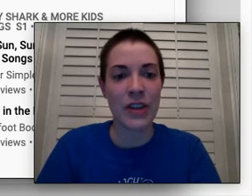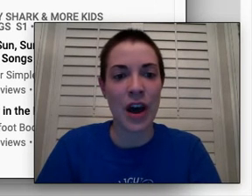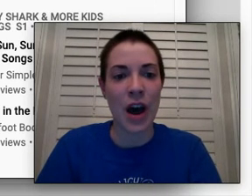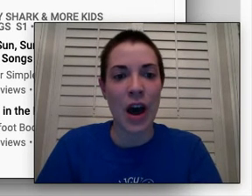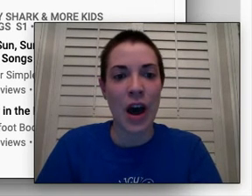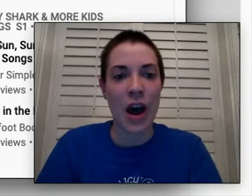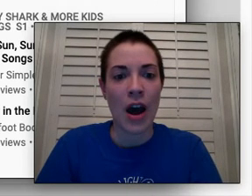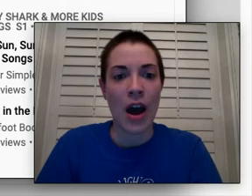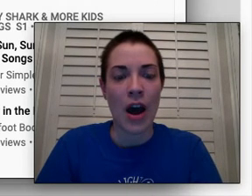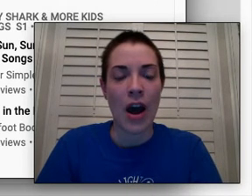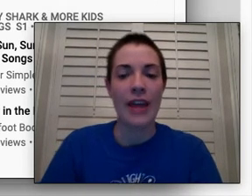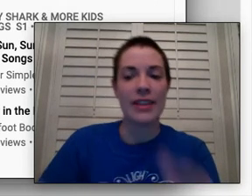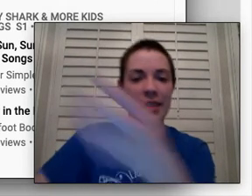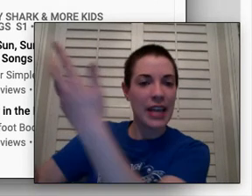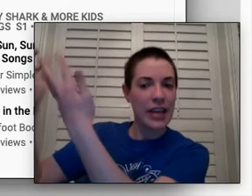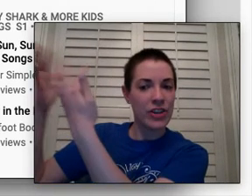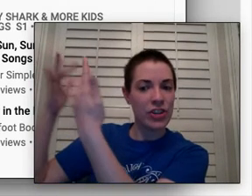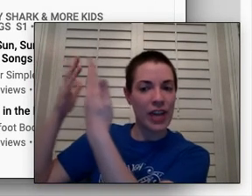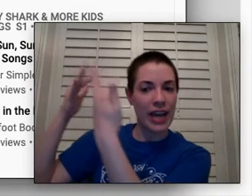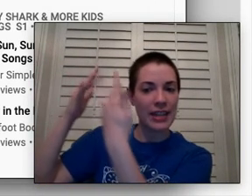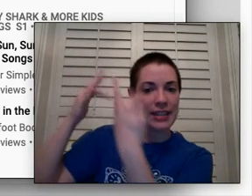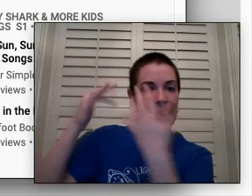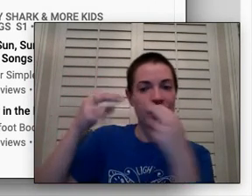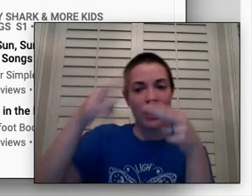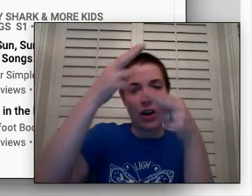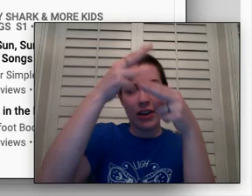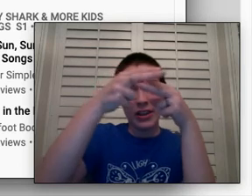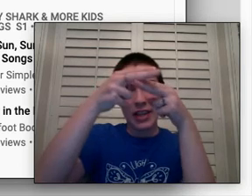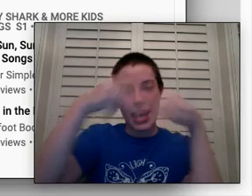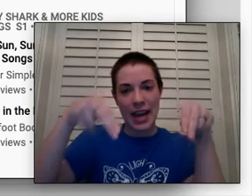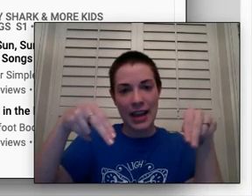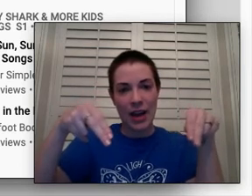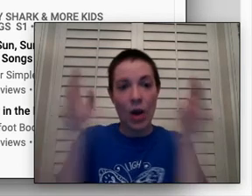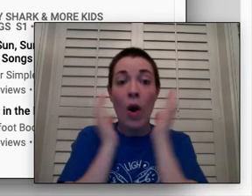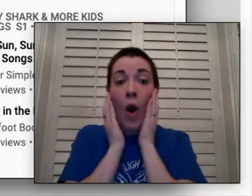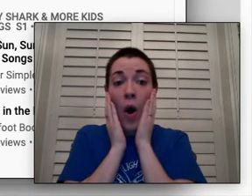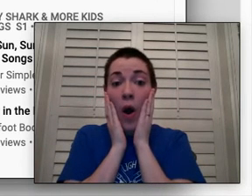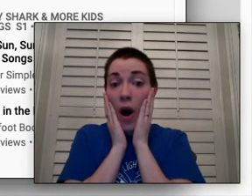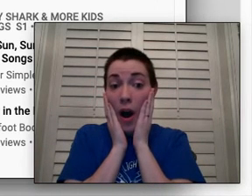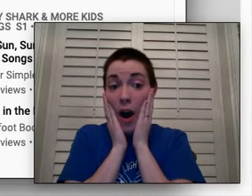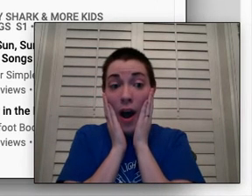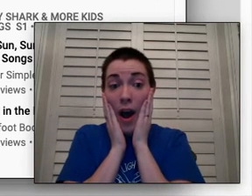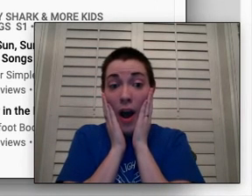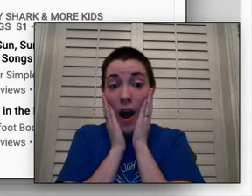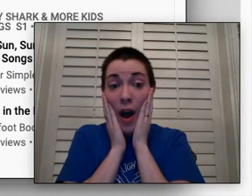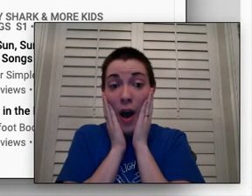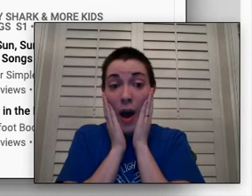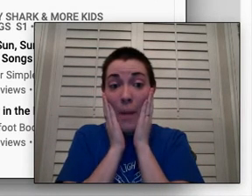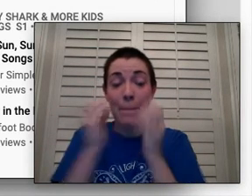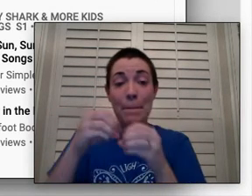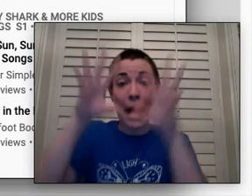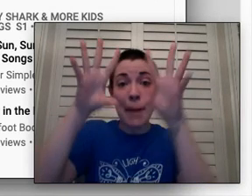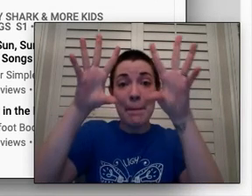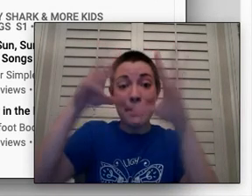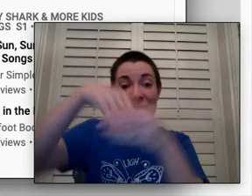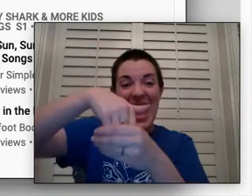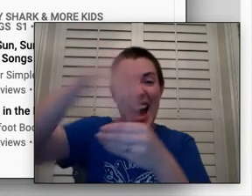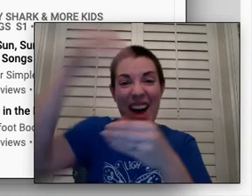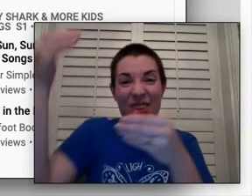goes. And the sun shines down on the egg. Oh!